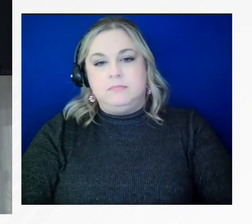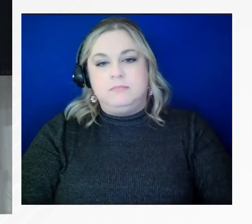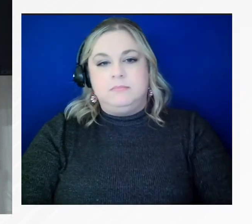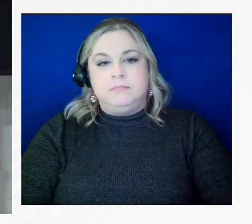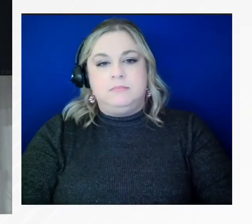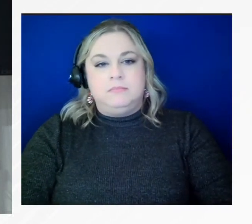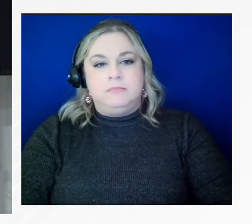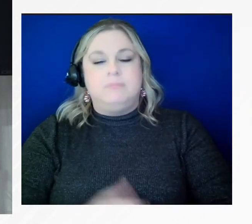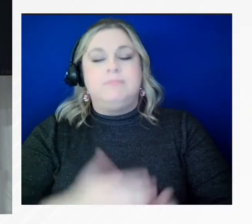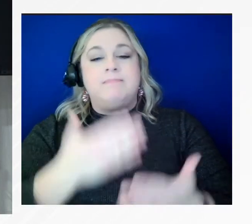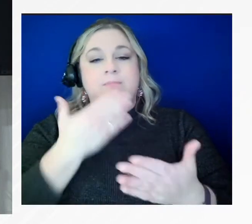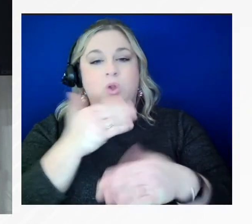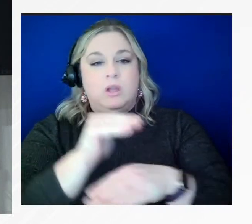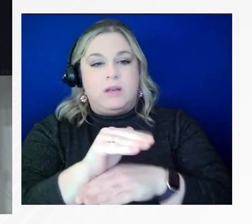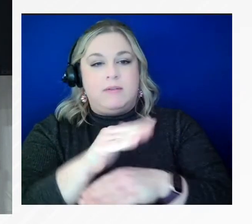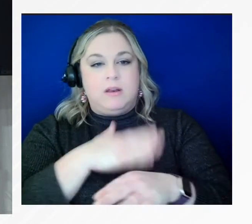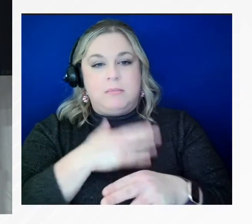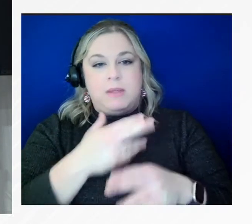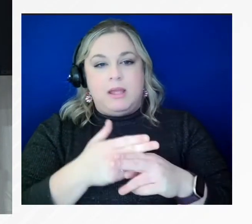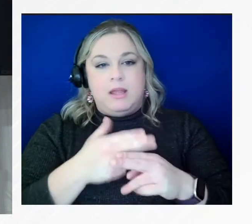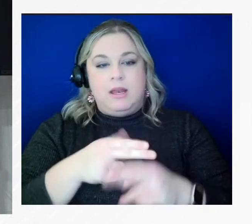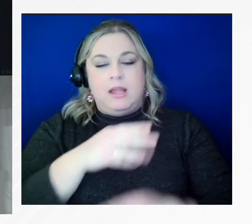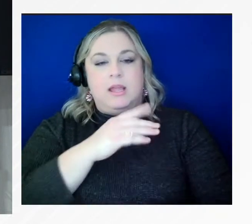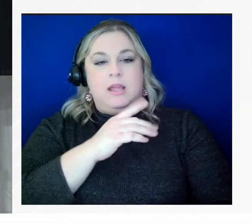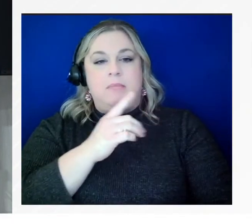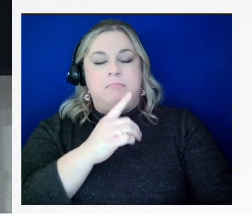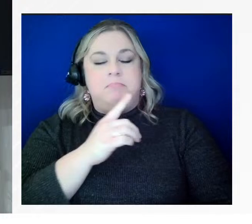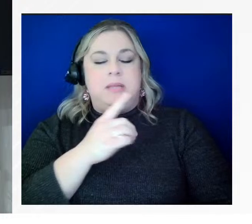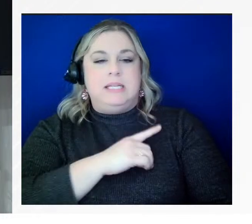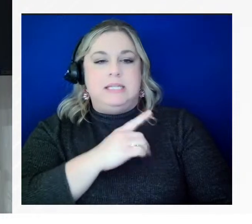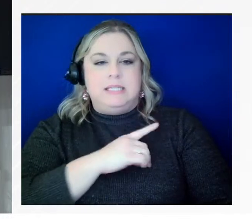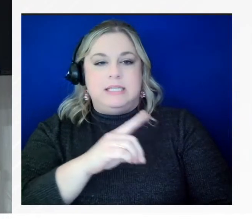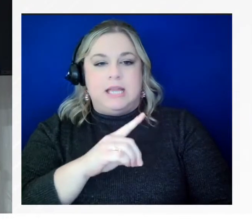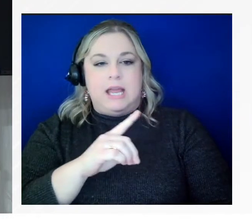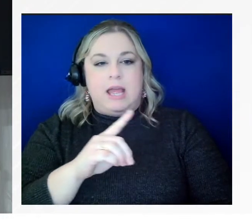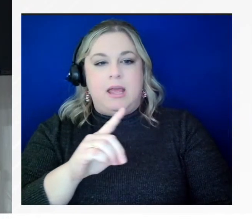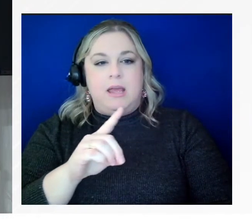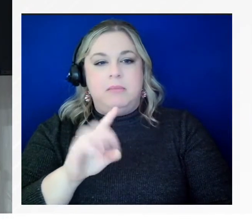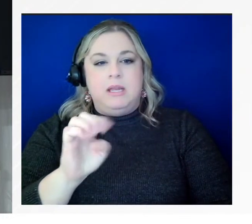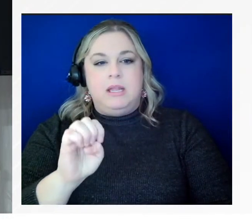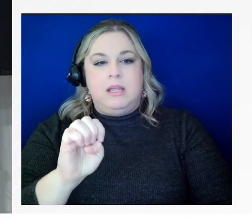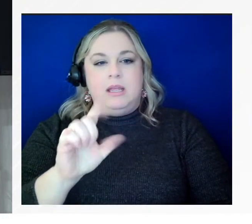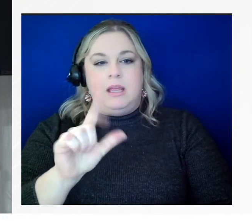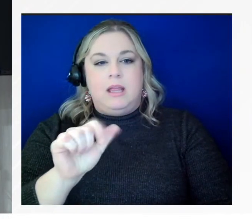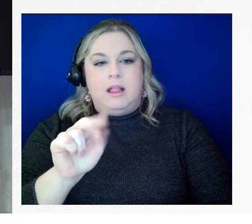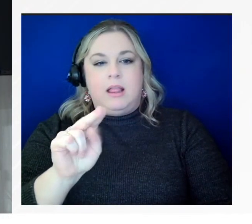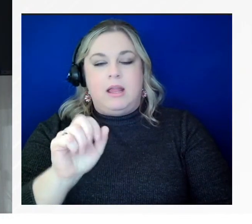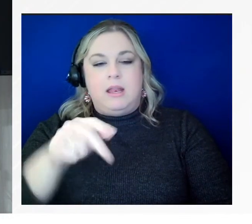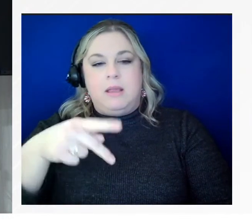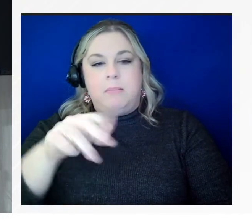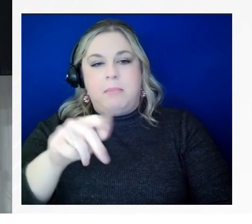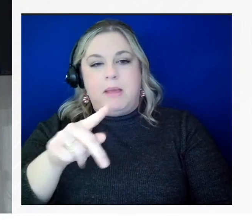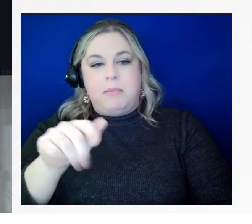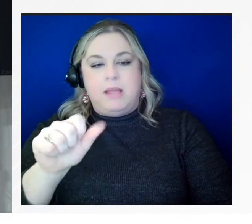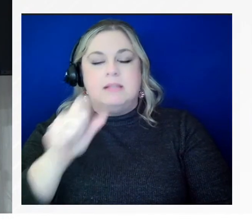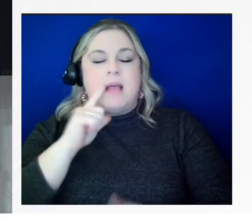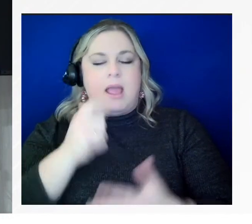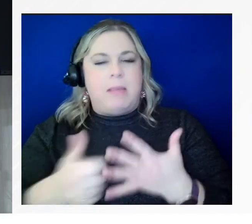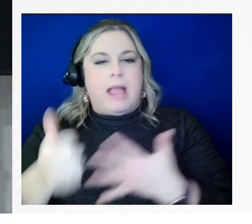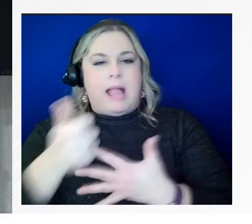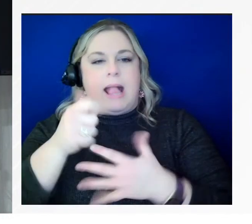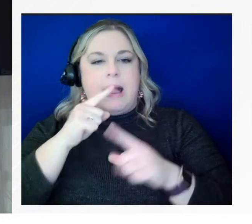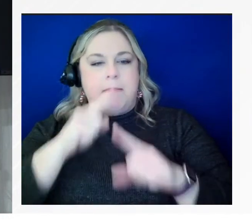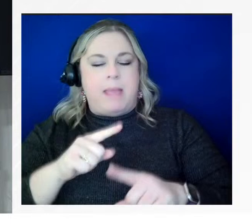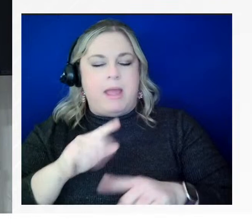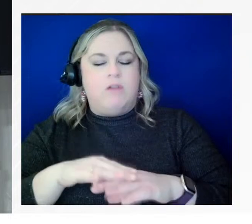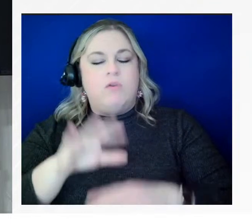Good evening. My name is Deputy Fire Chief Eleni Pappas. I'm one of the unified commanders on the Franklin incident. I